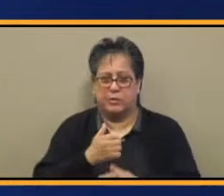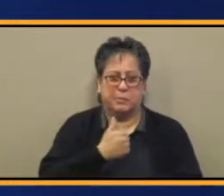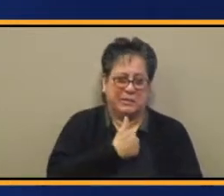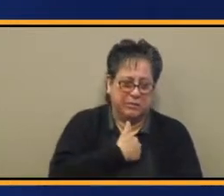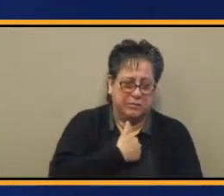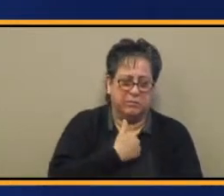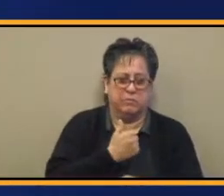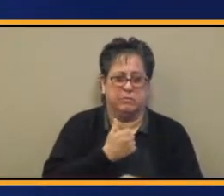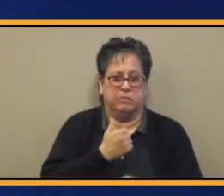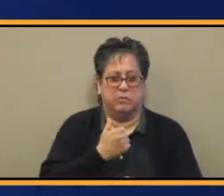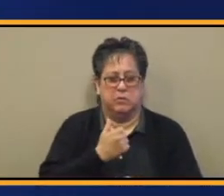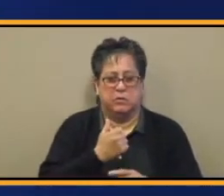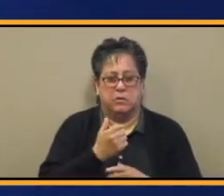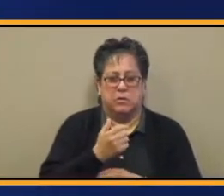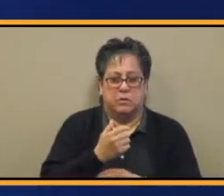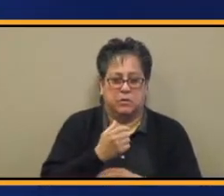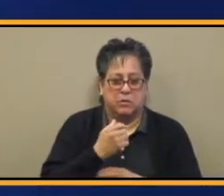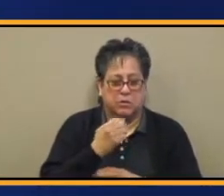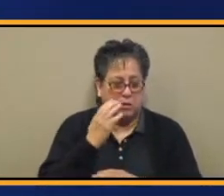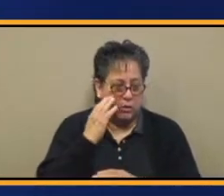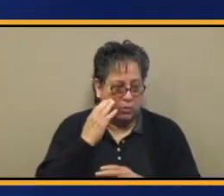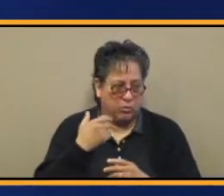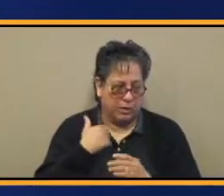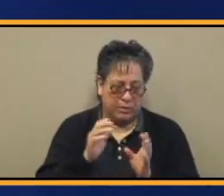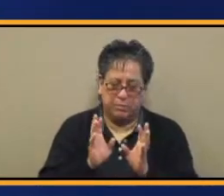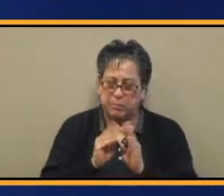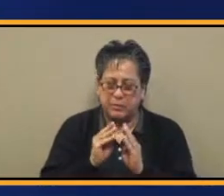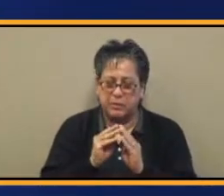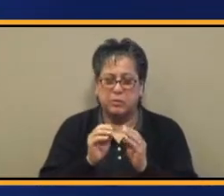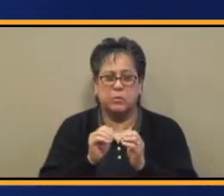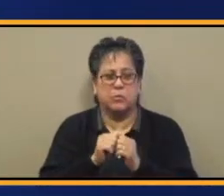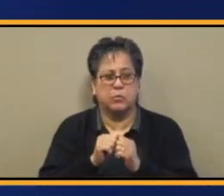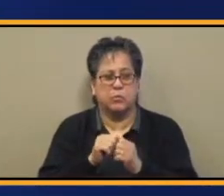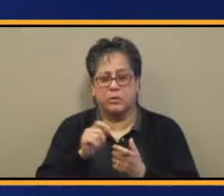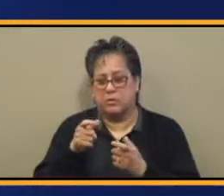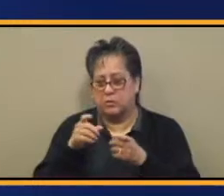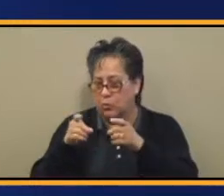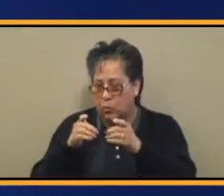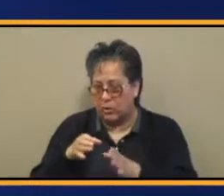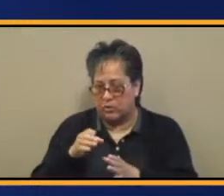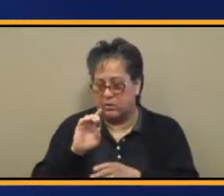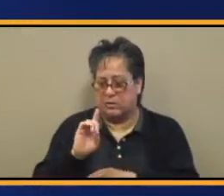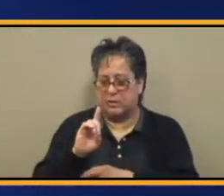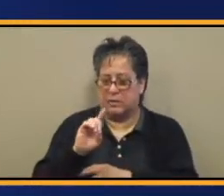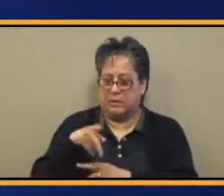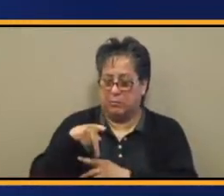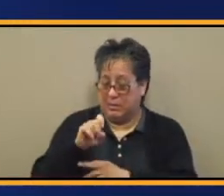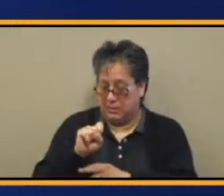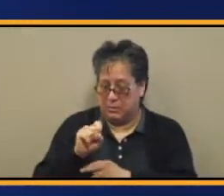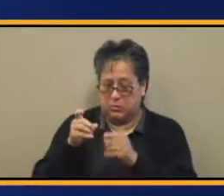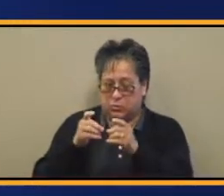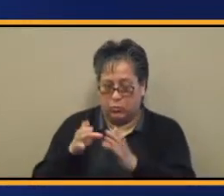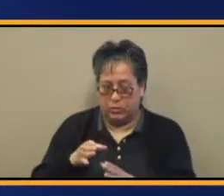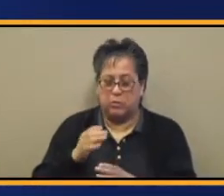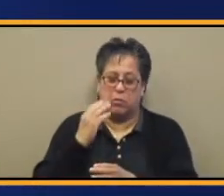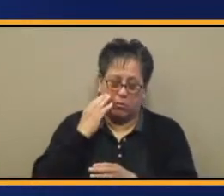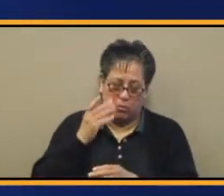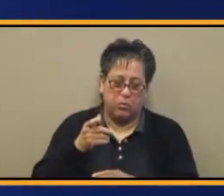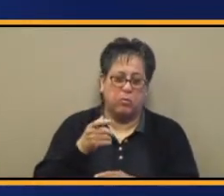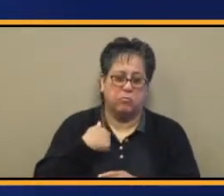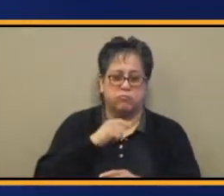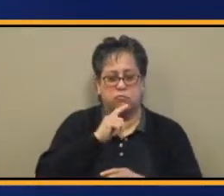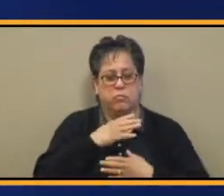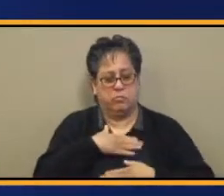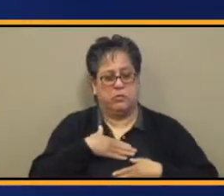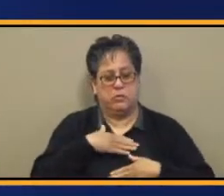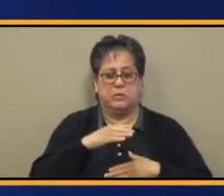met numerous times, and then we met with the director for DPS. So I do appreciate you